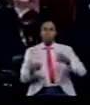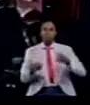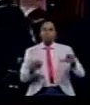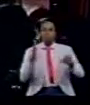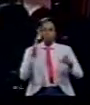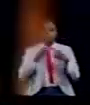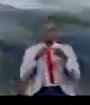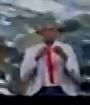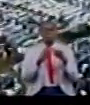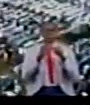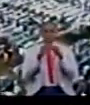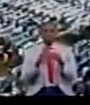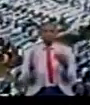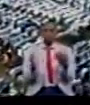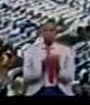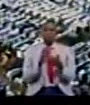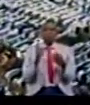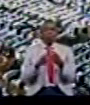is going.